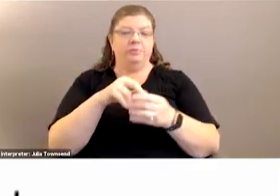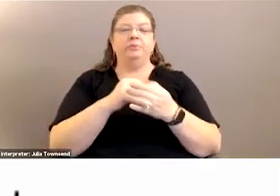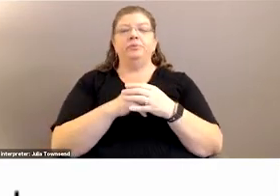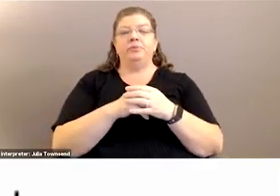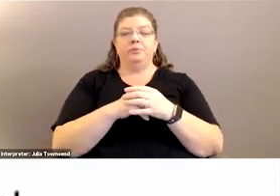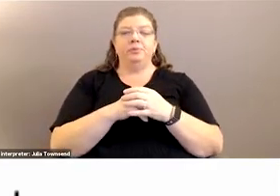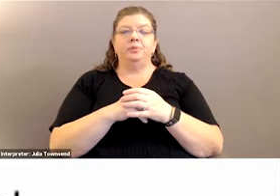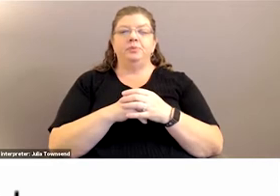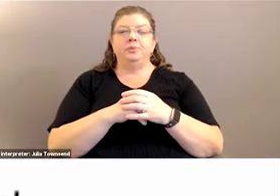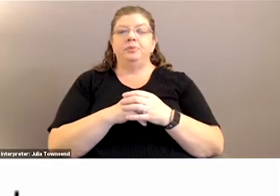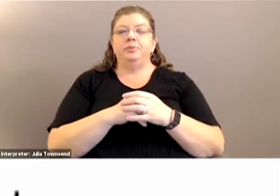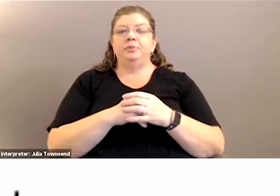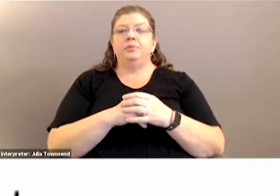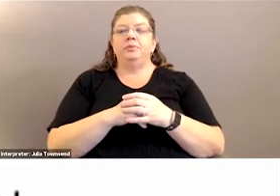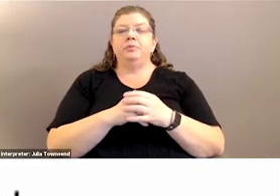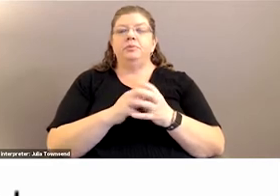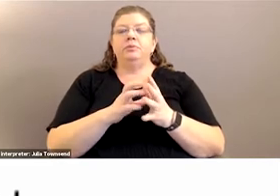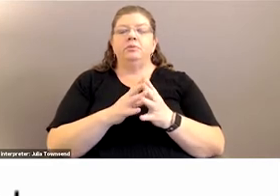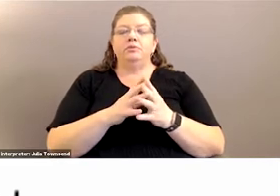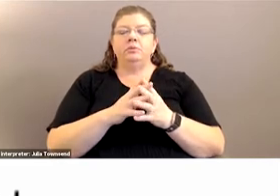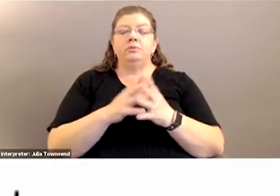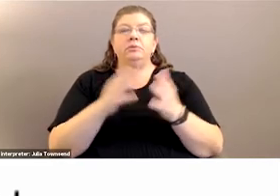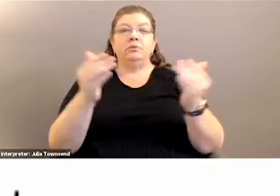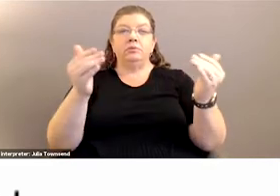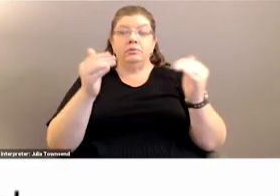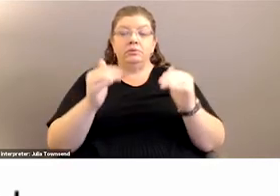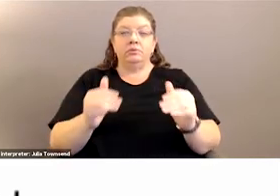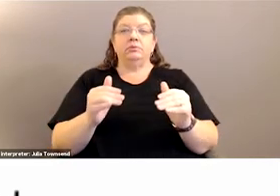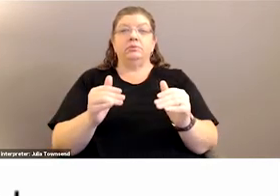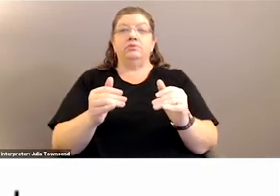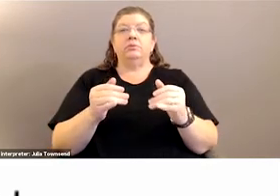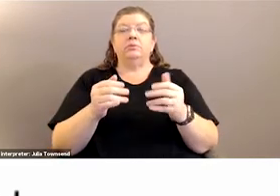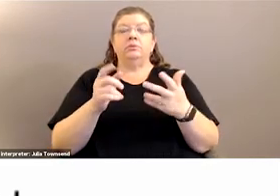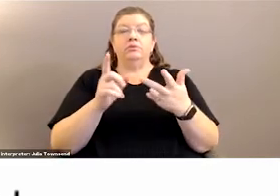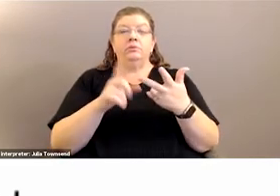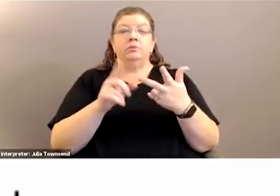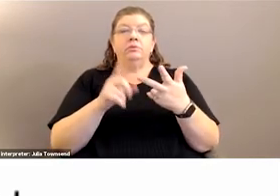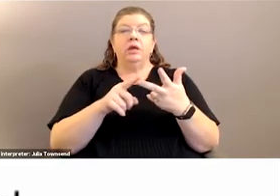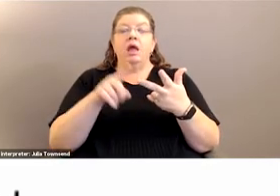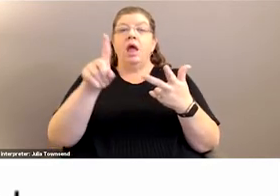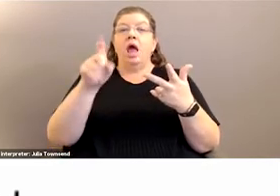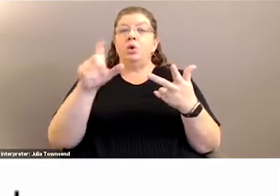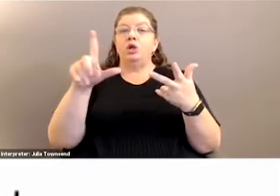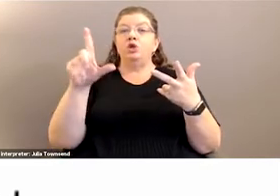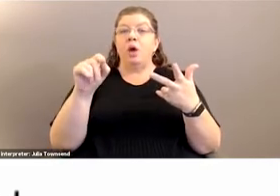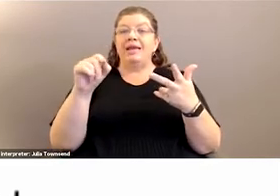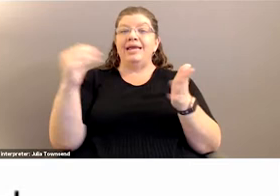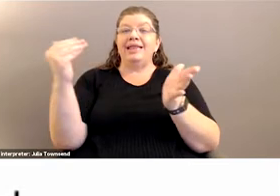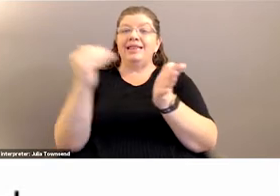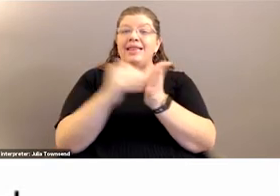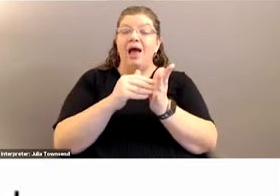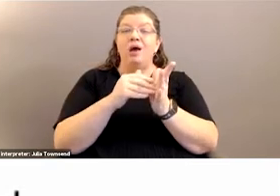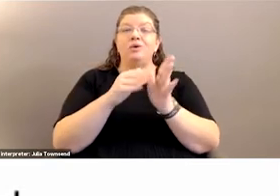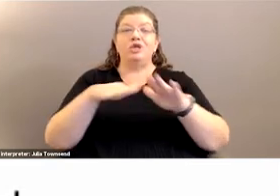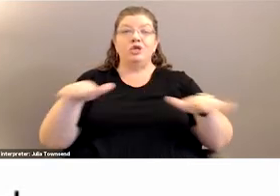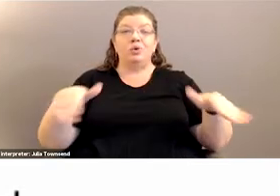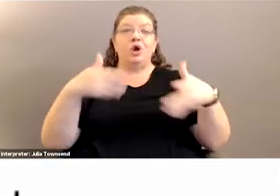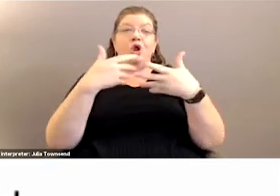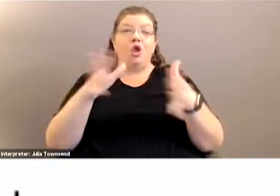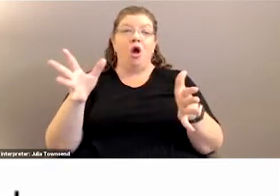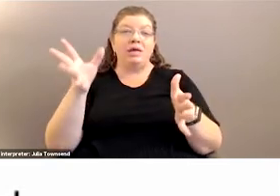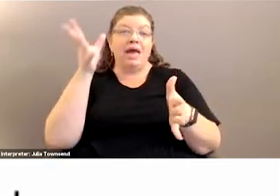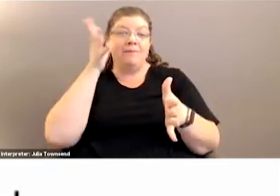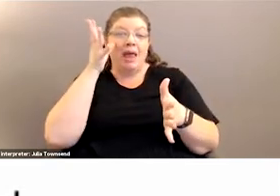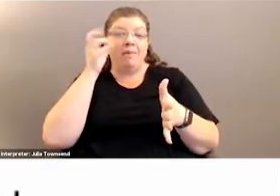um and finally a 120 000 children lost a parent or